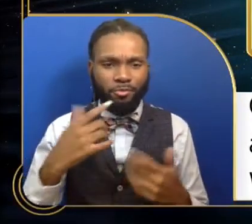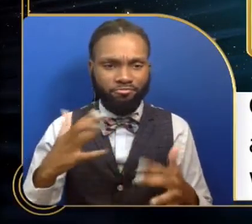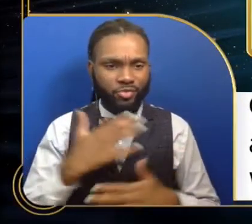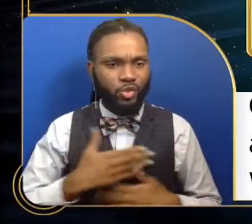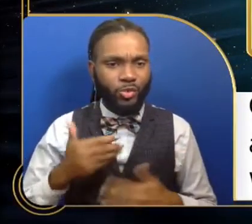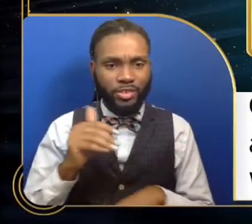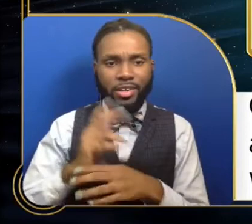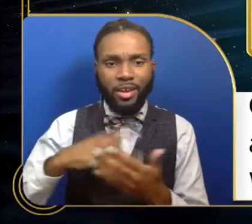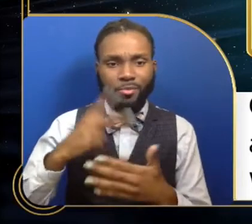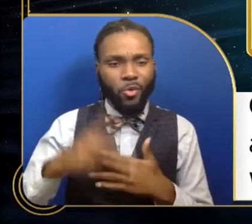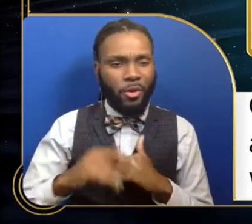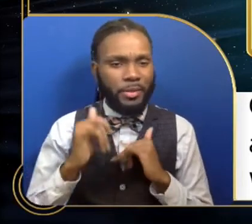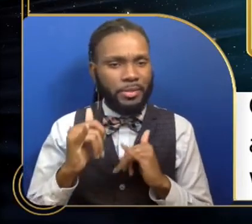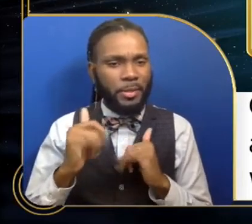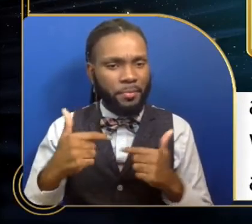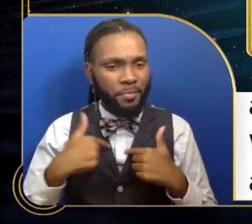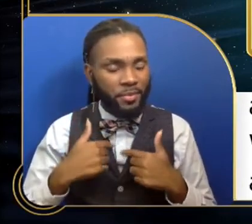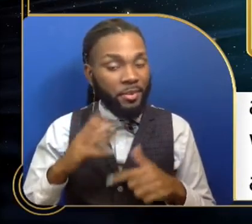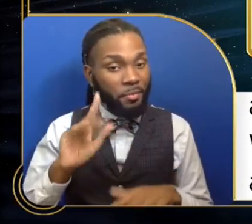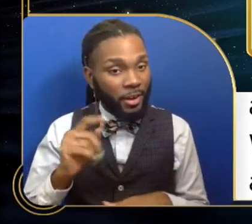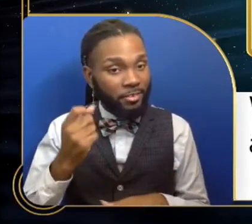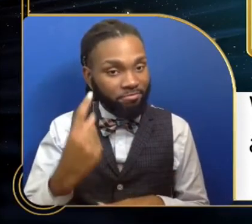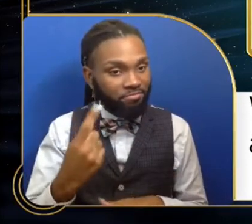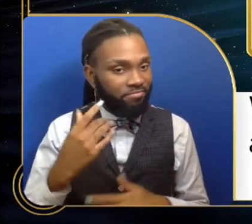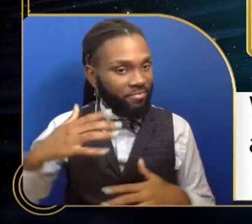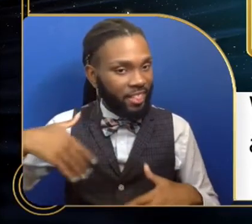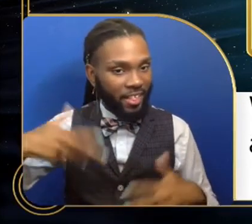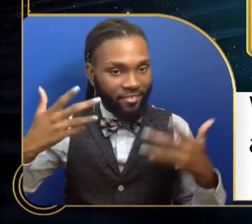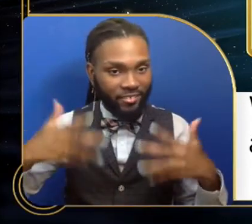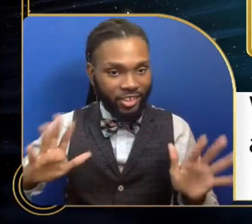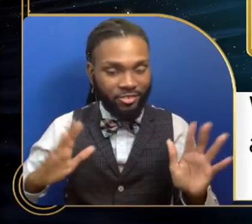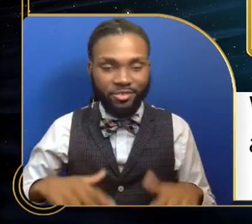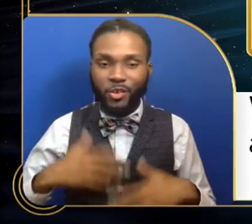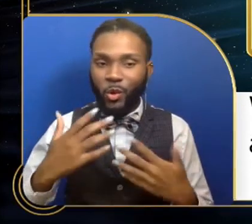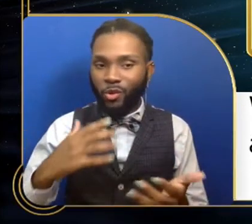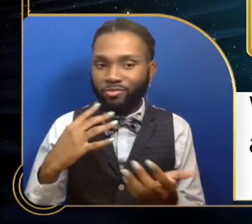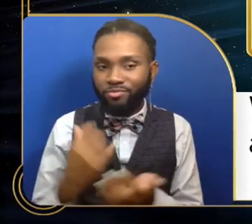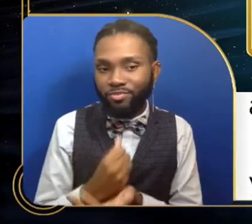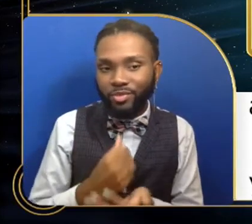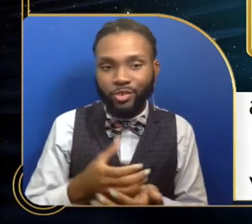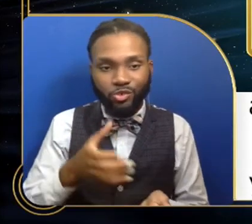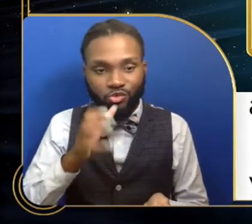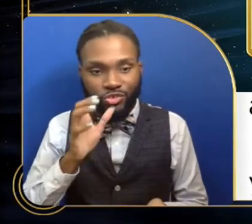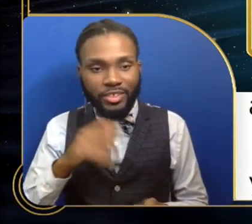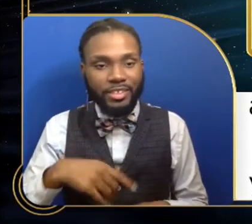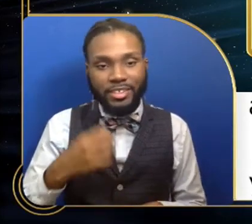I have, but we aren't finished just yet. Grab a drink or a snack and get